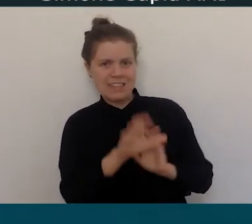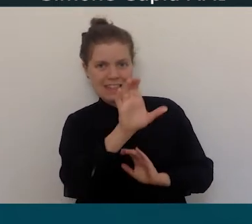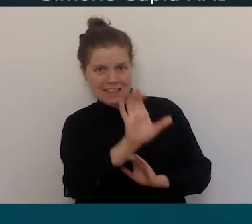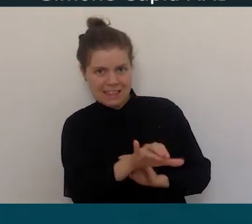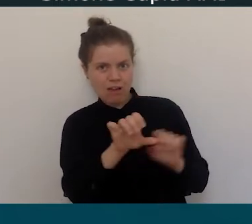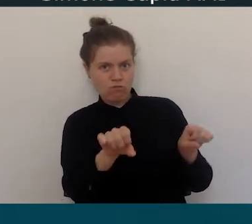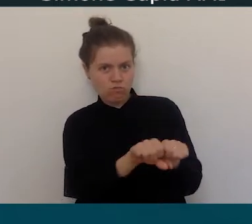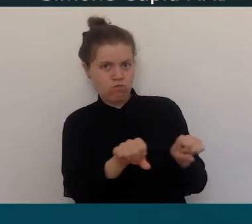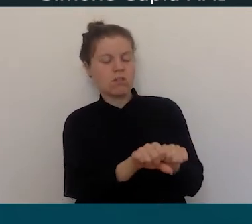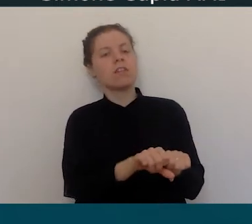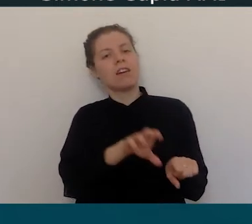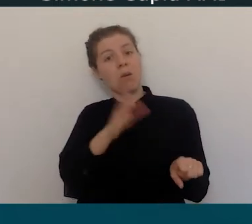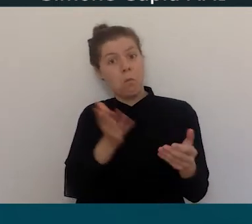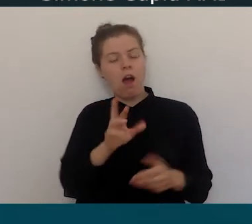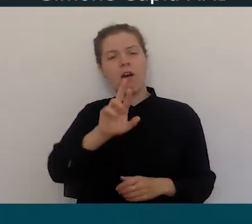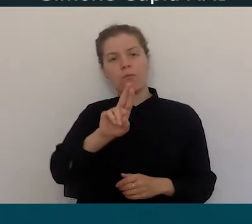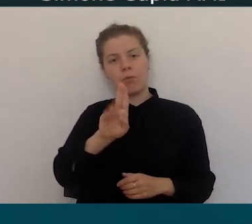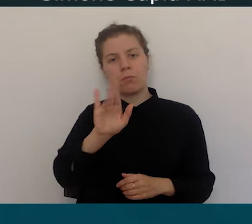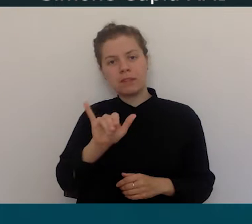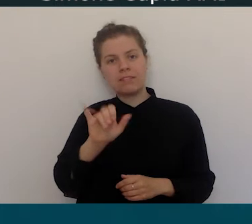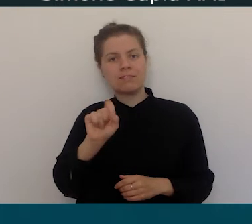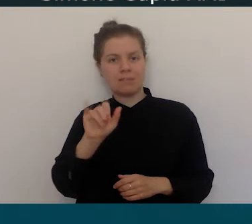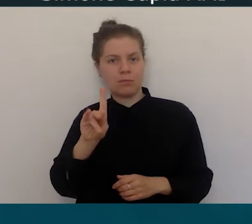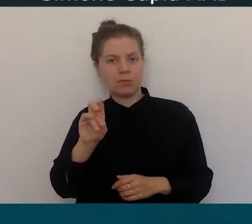denote that these are specifically ruby slippers.